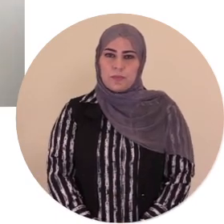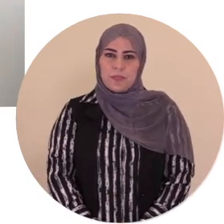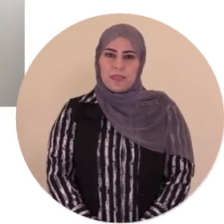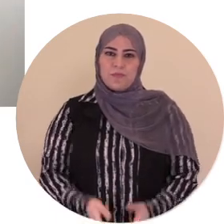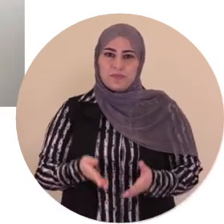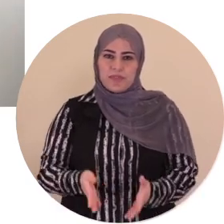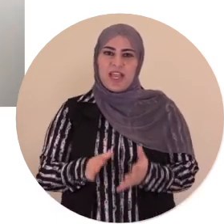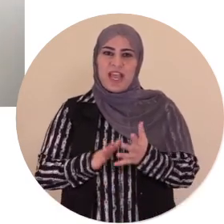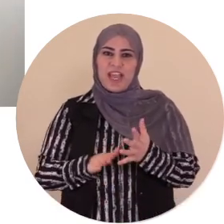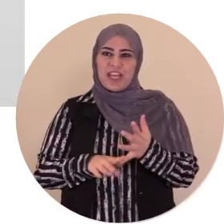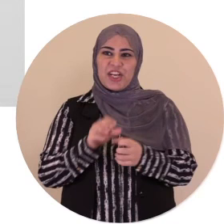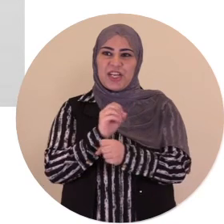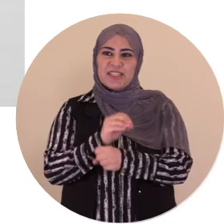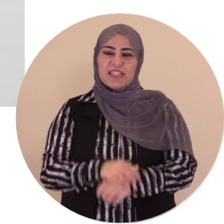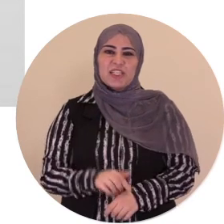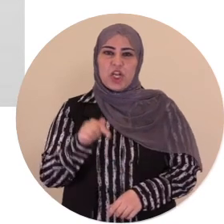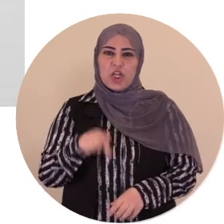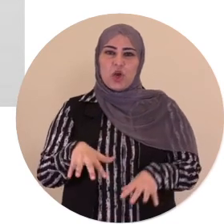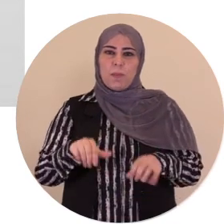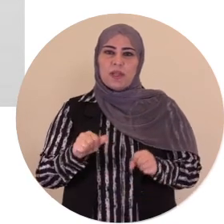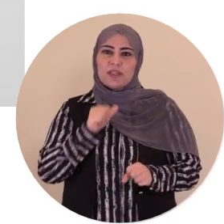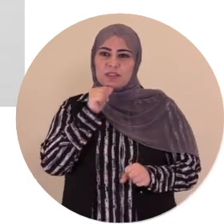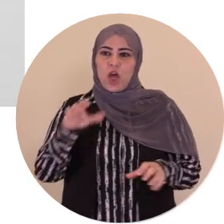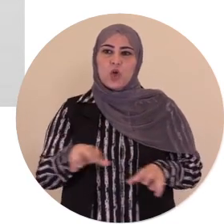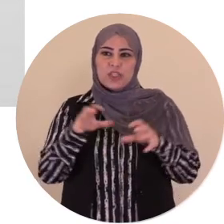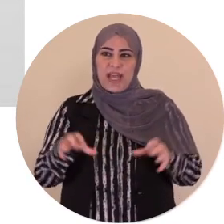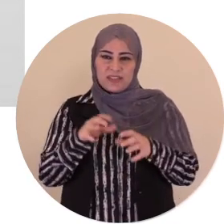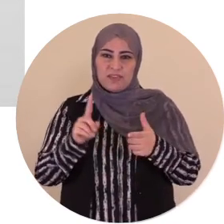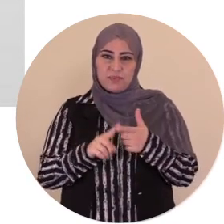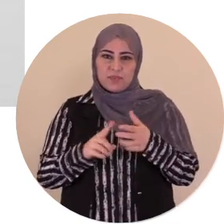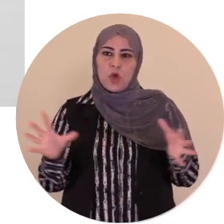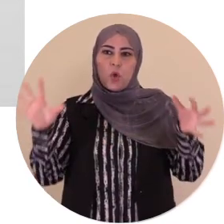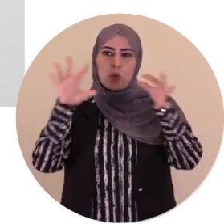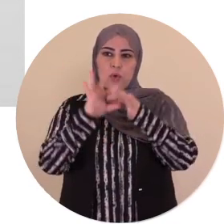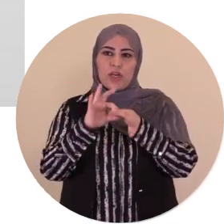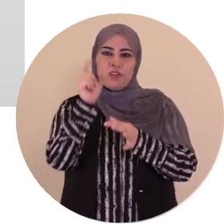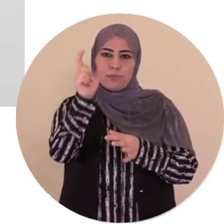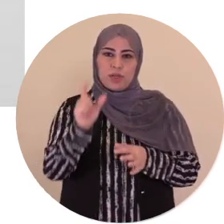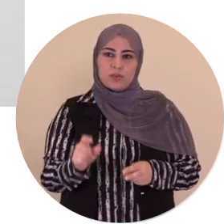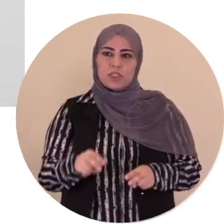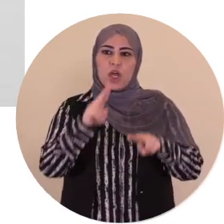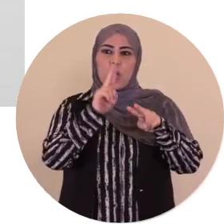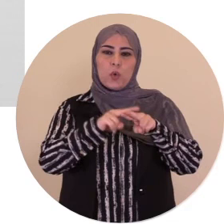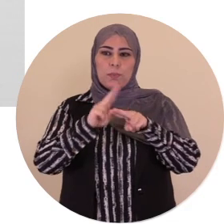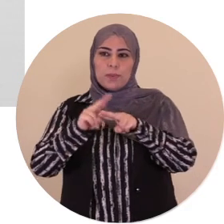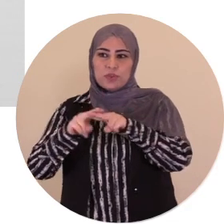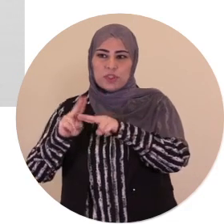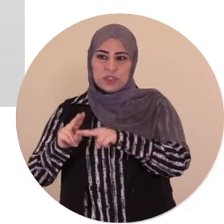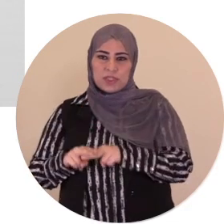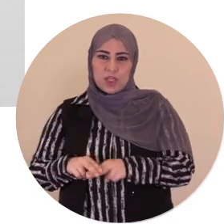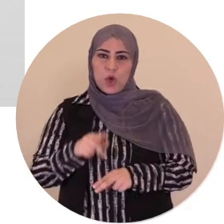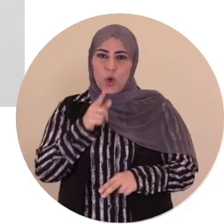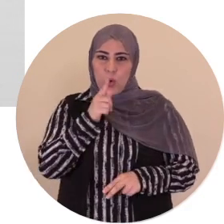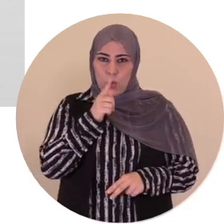brings us to the end of our episode. Today we covered the passive voice. We also covered correlative conjunctions. We covered